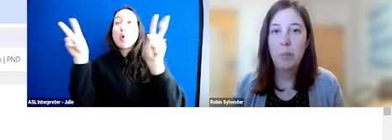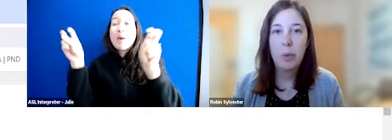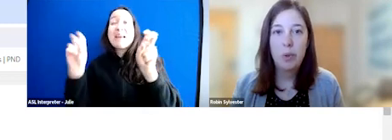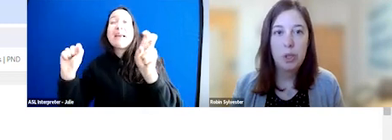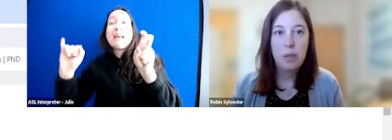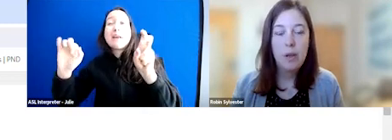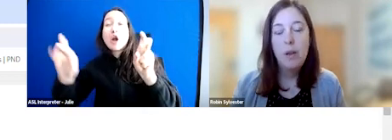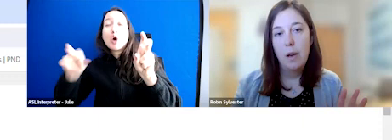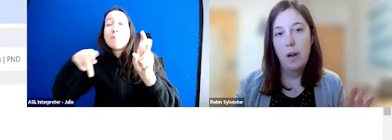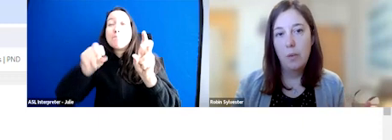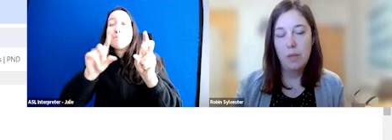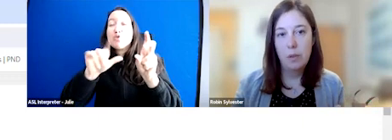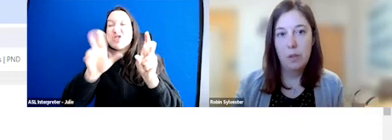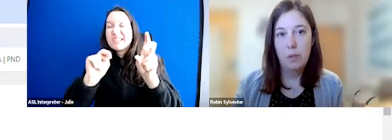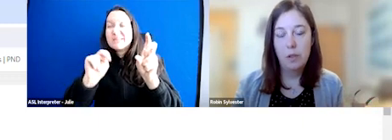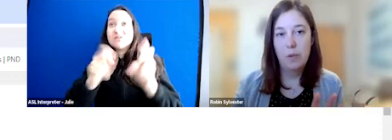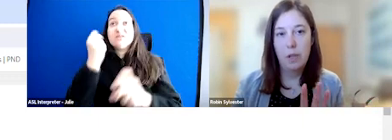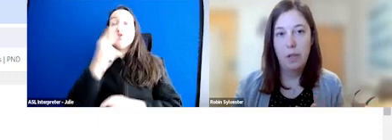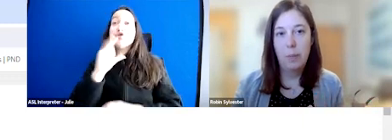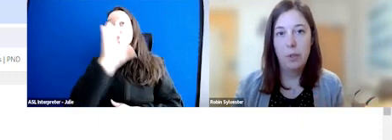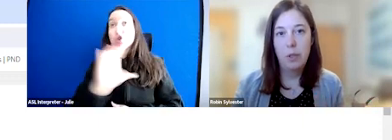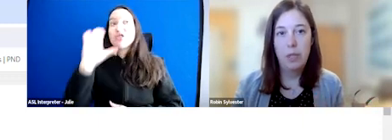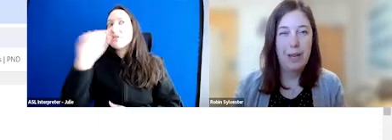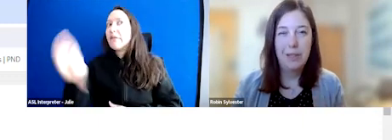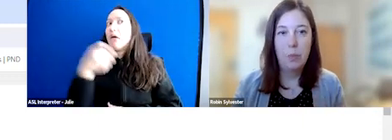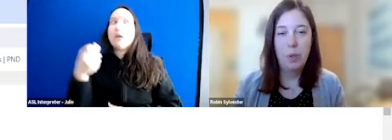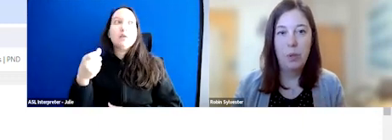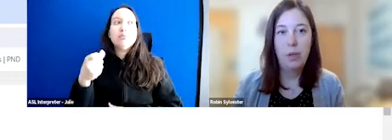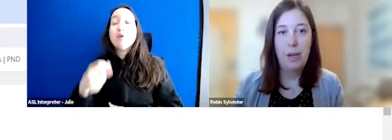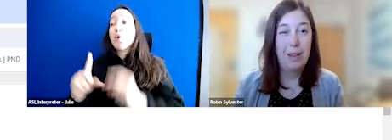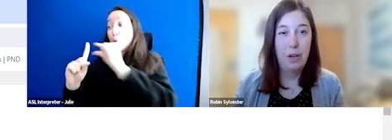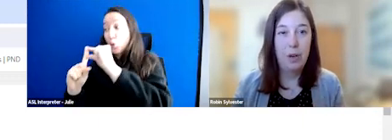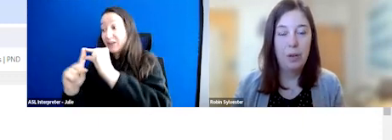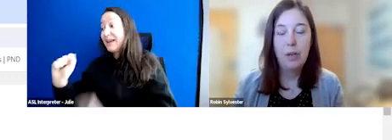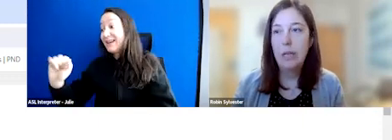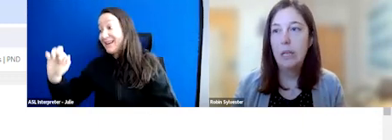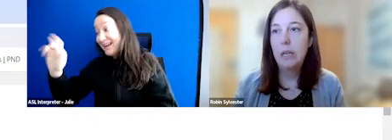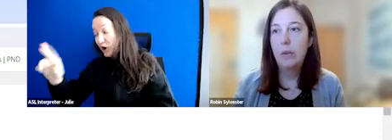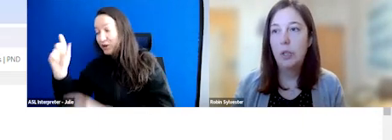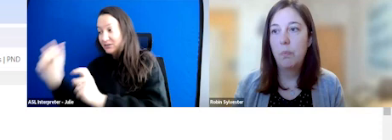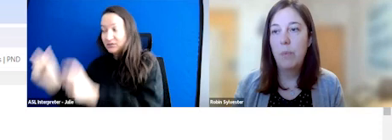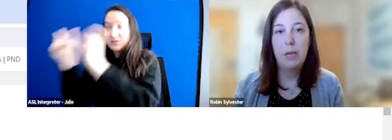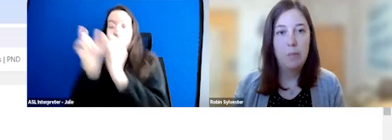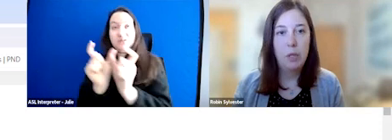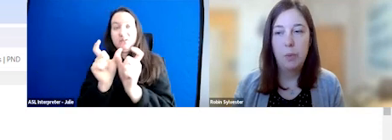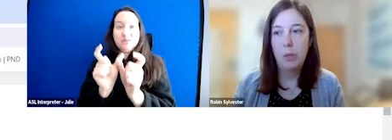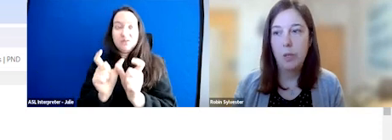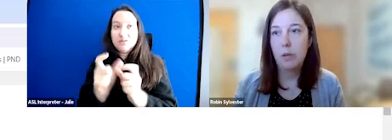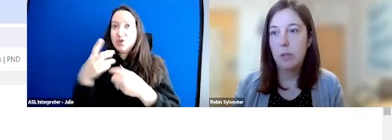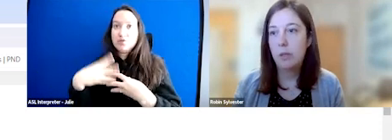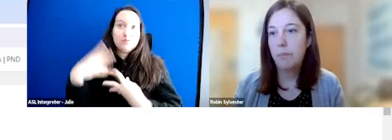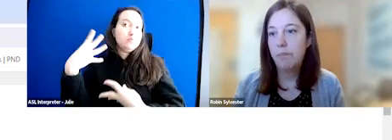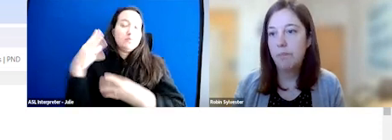around air pollution. Otherwise, it's going to search for any opportunity that has the word air in it, which may give me too